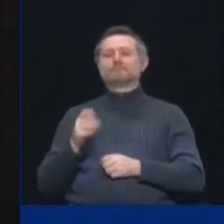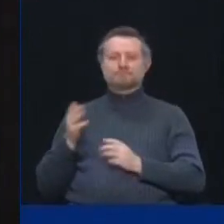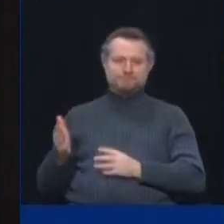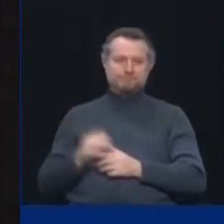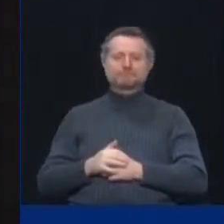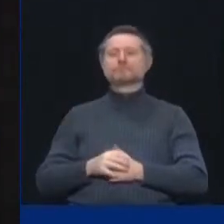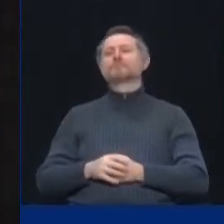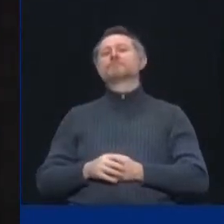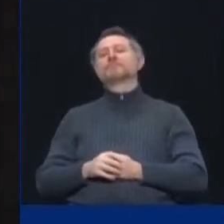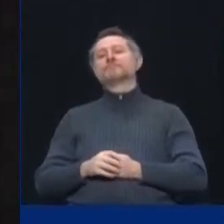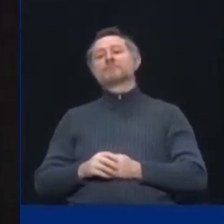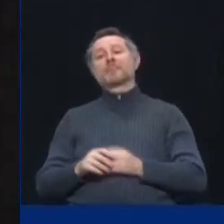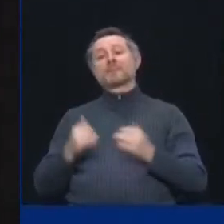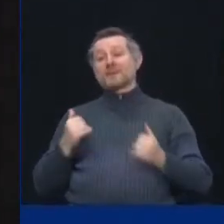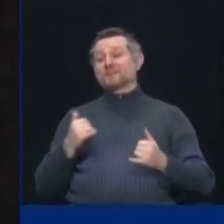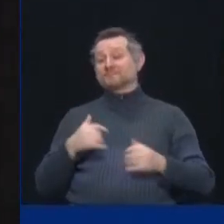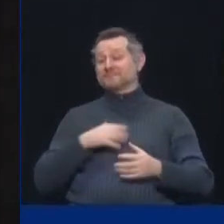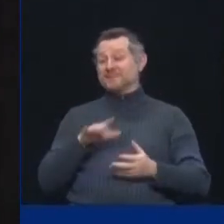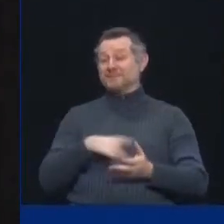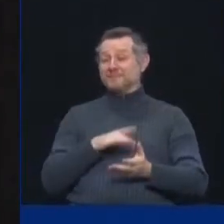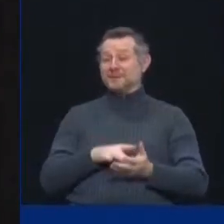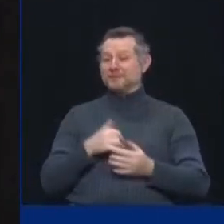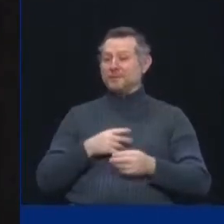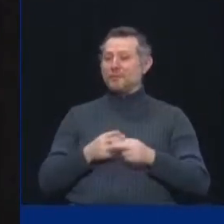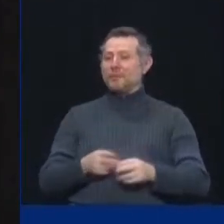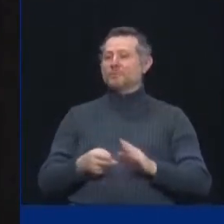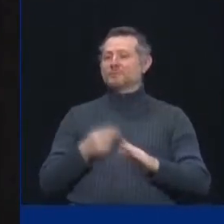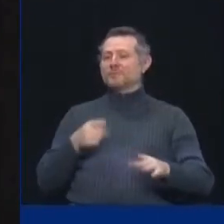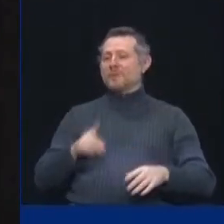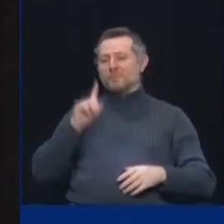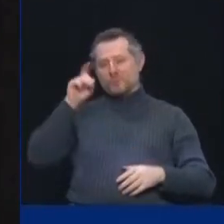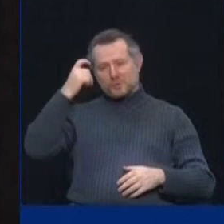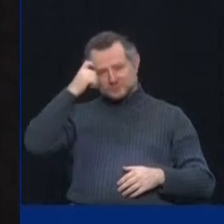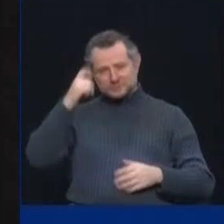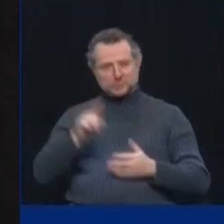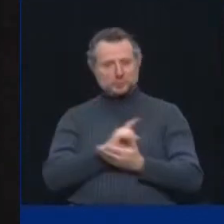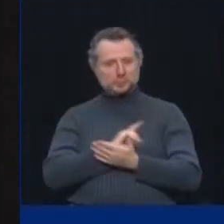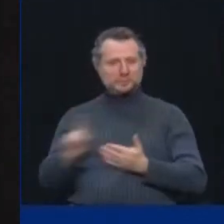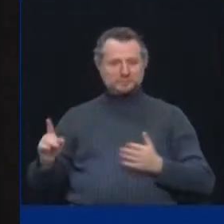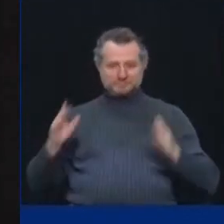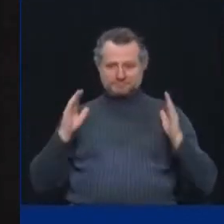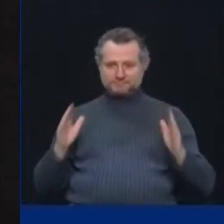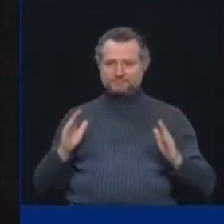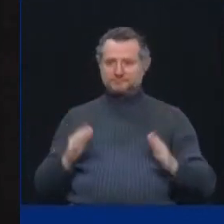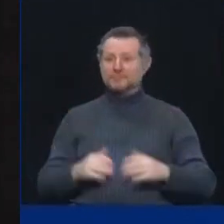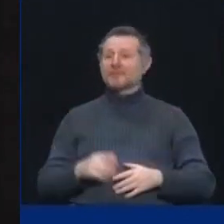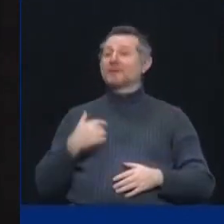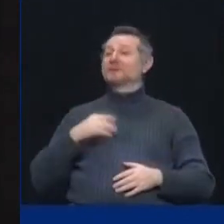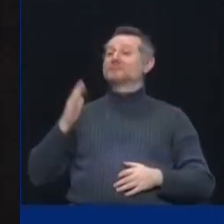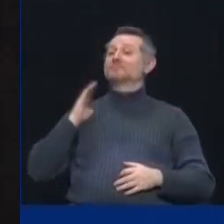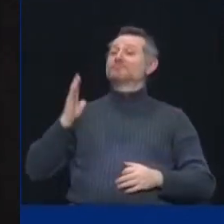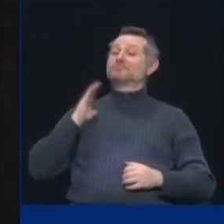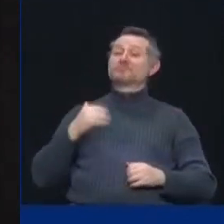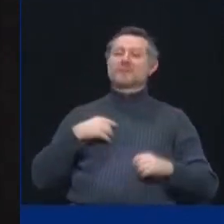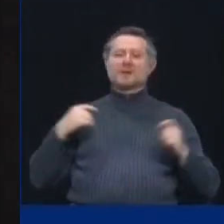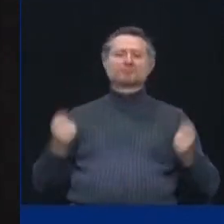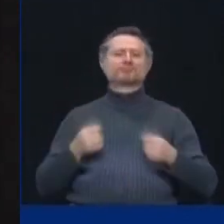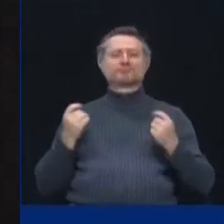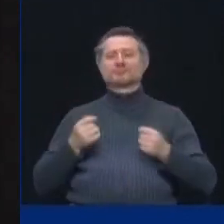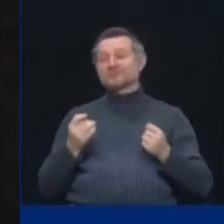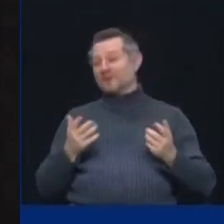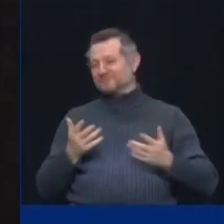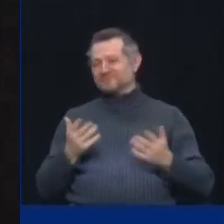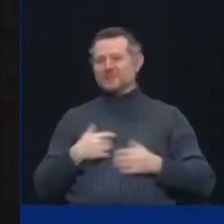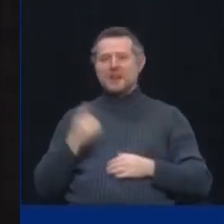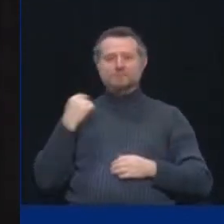We are in the middle of Bronx Week. We have not been able to do Bronx Week in the way that we normally do it. We couldn't do it last year because of